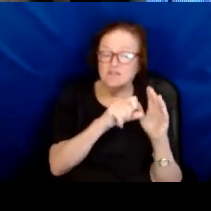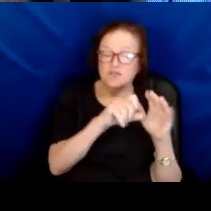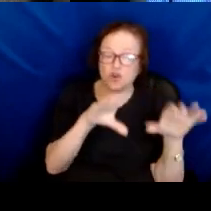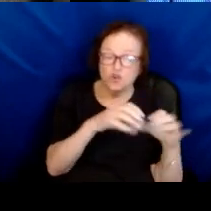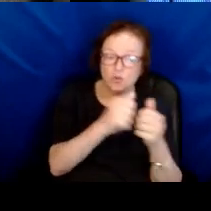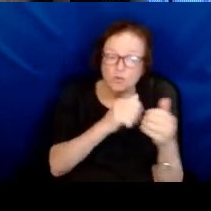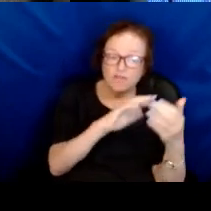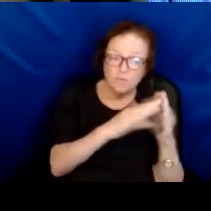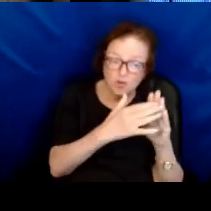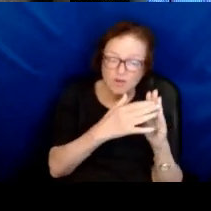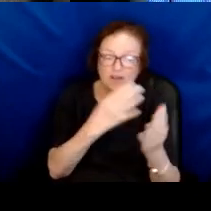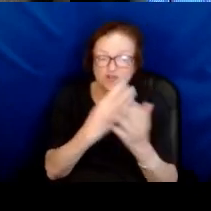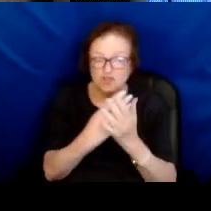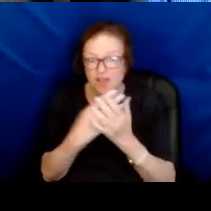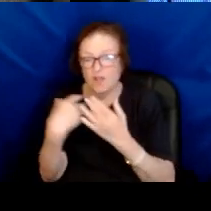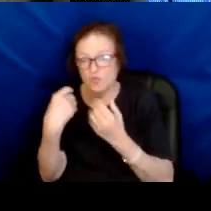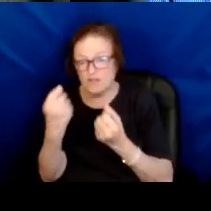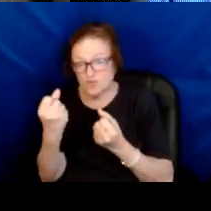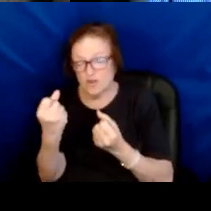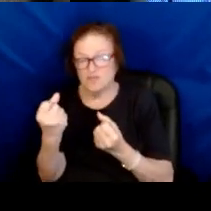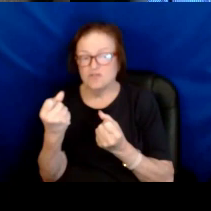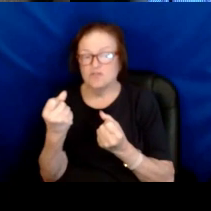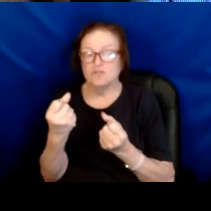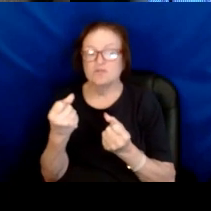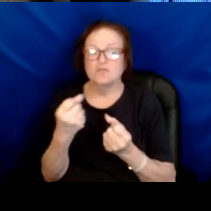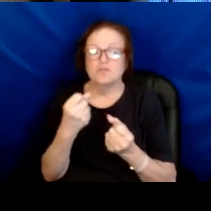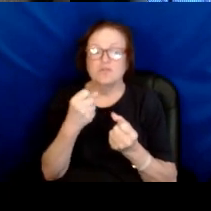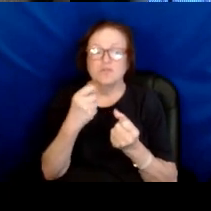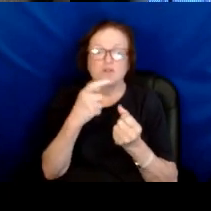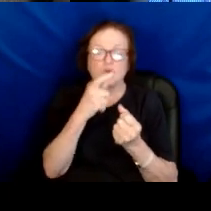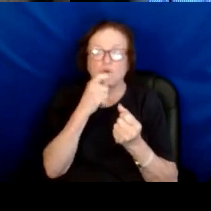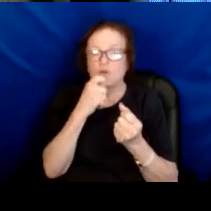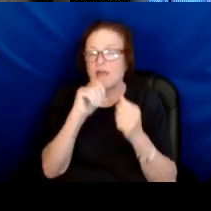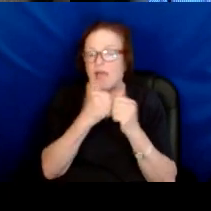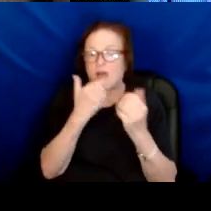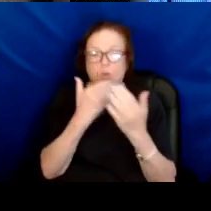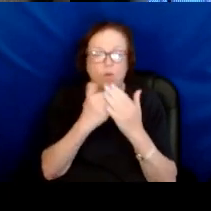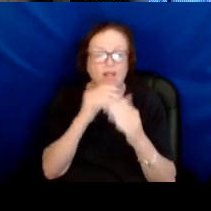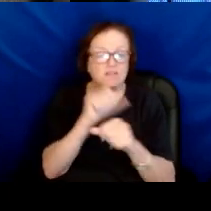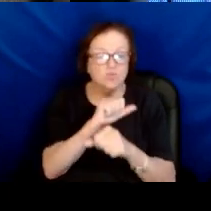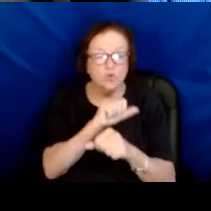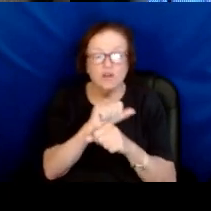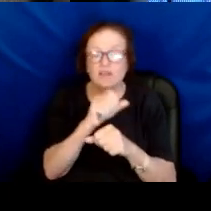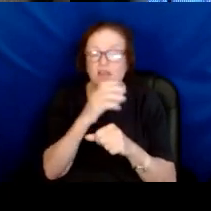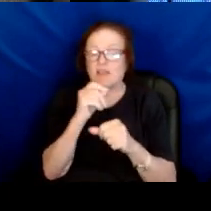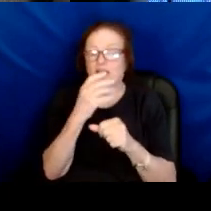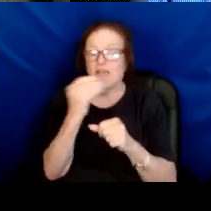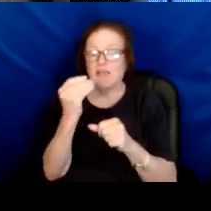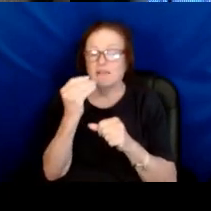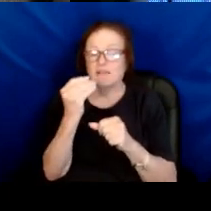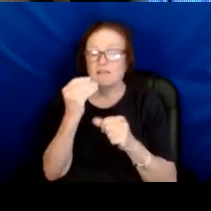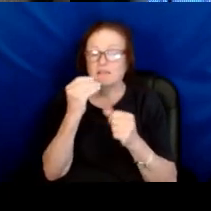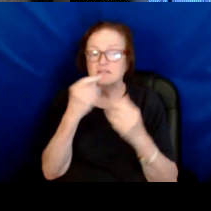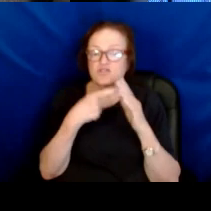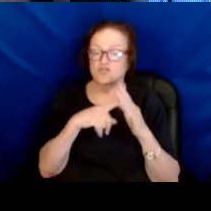and restoration, who's doing it, what it costs, how well it's working, as well as diving in